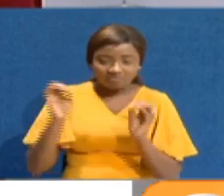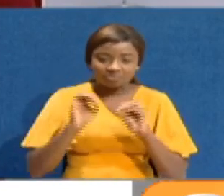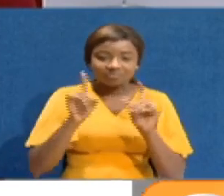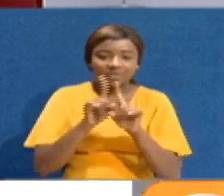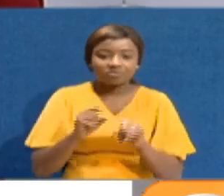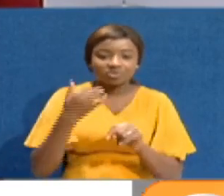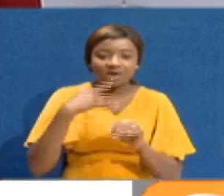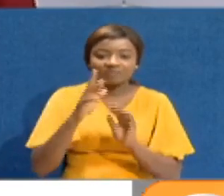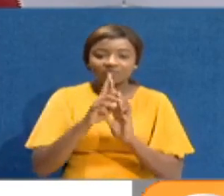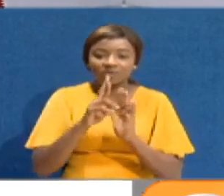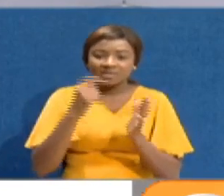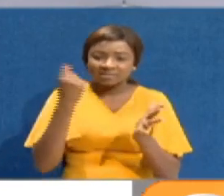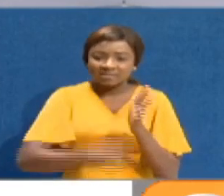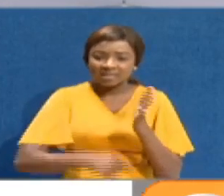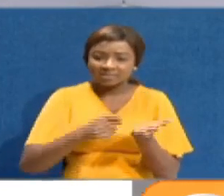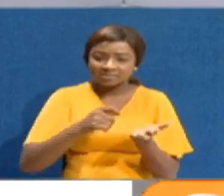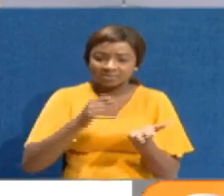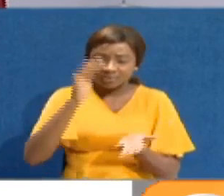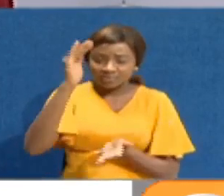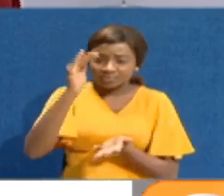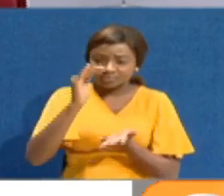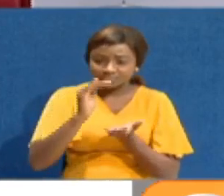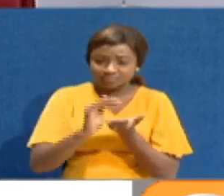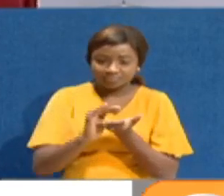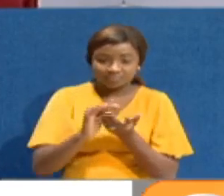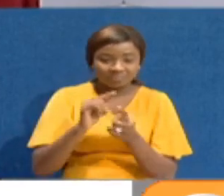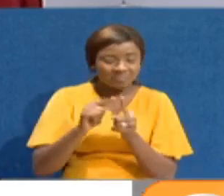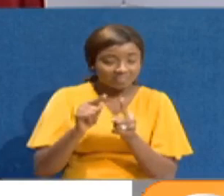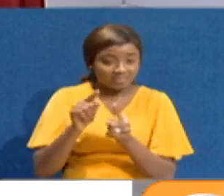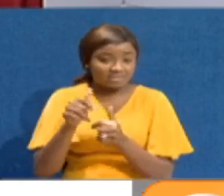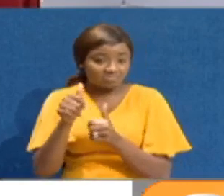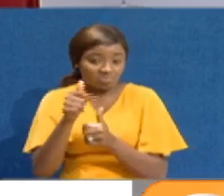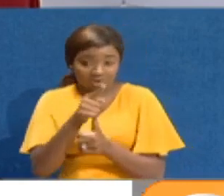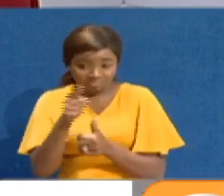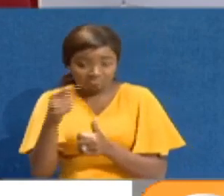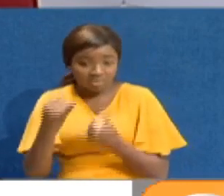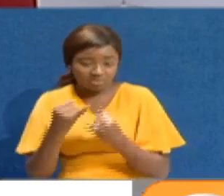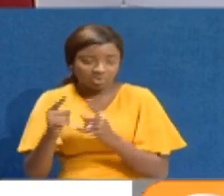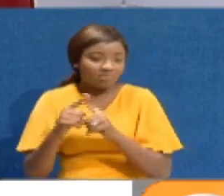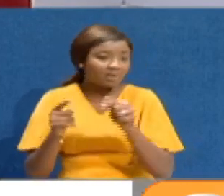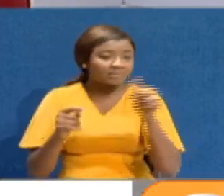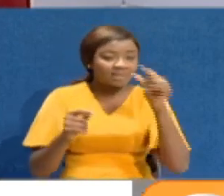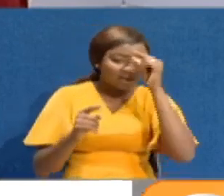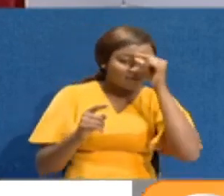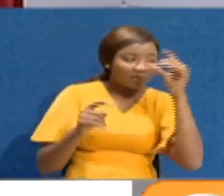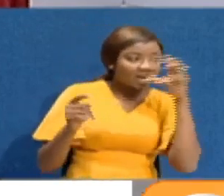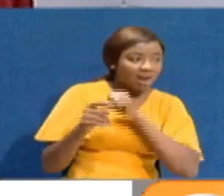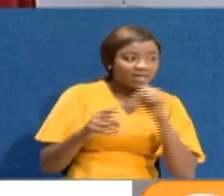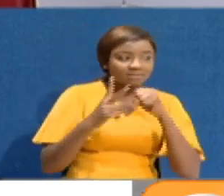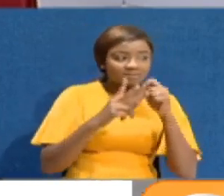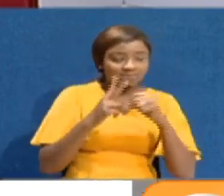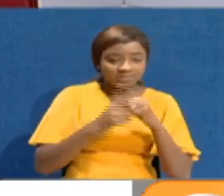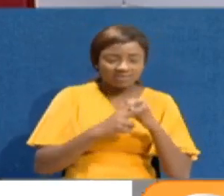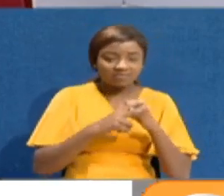measures of last year, which were good for the taxpayer, but cost the government some 172 billion shillings. In fact,